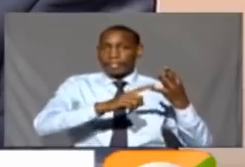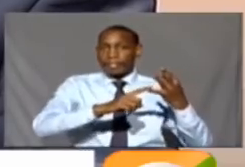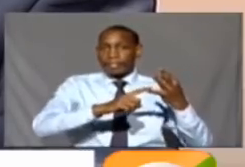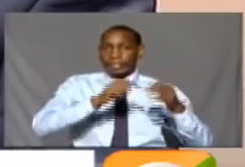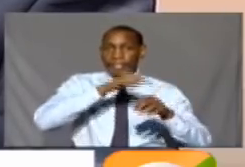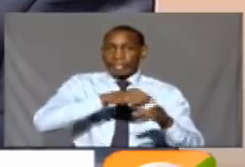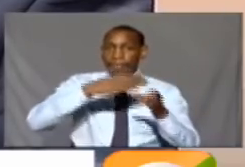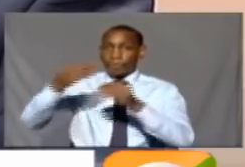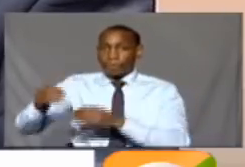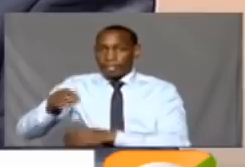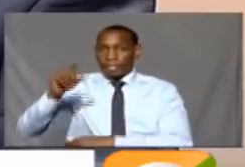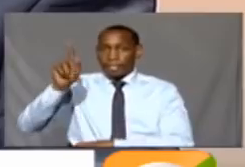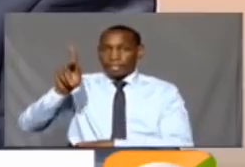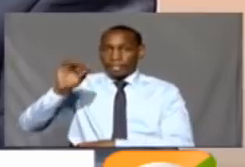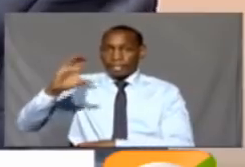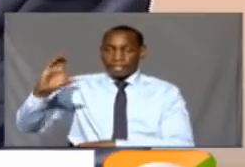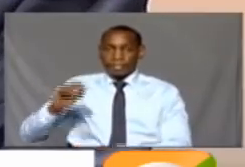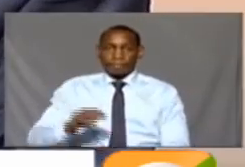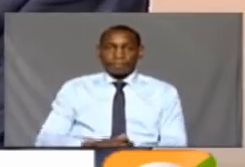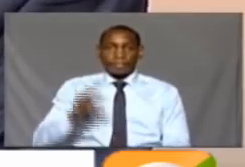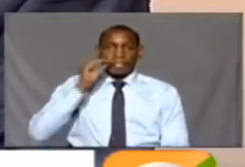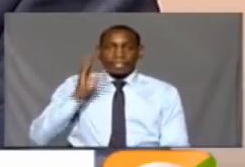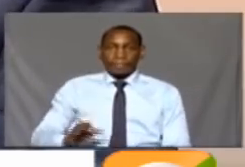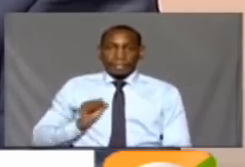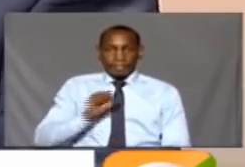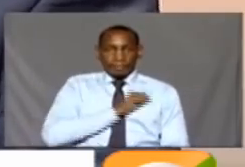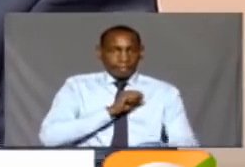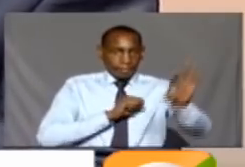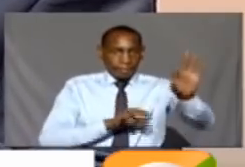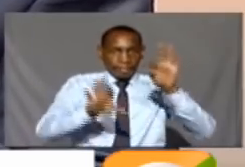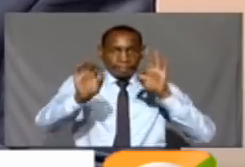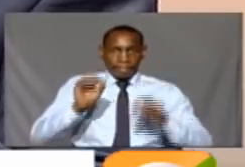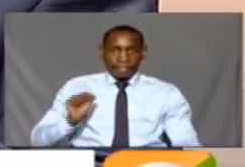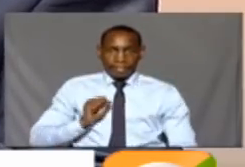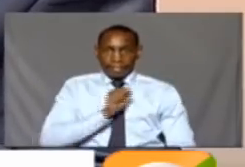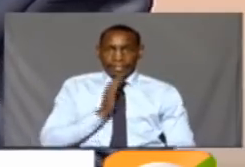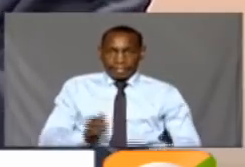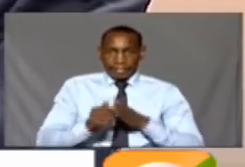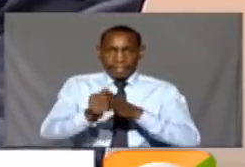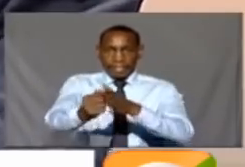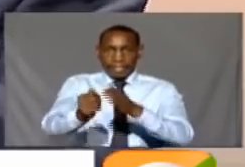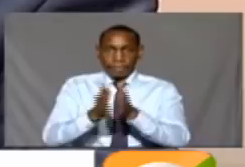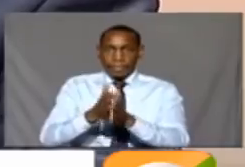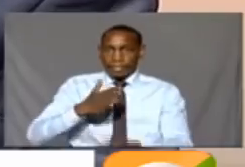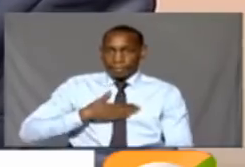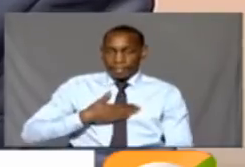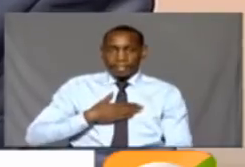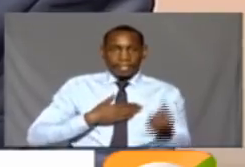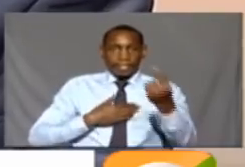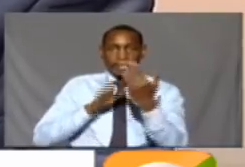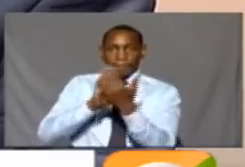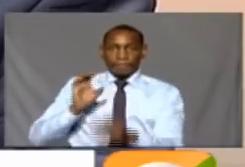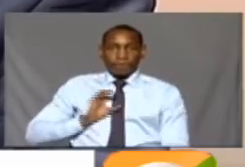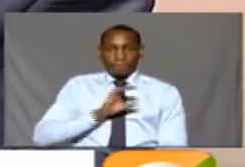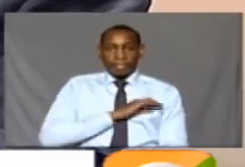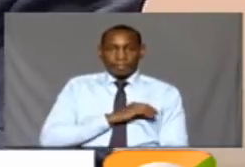KICC, the Speaker of the Senate selected a group of senators mm-hmm. led by me, and I appeared before this committee. So I appeared